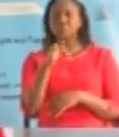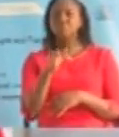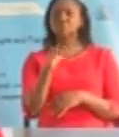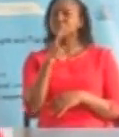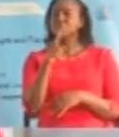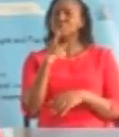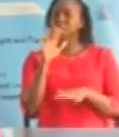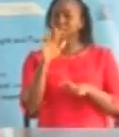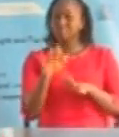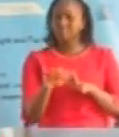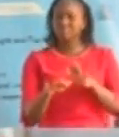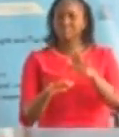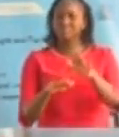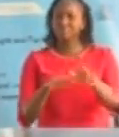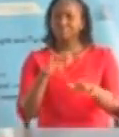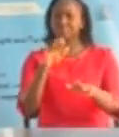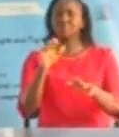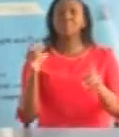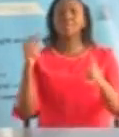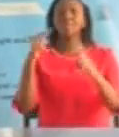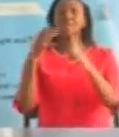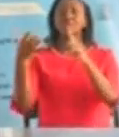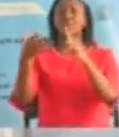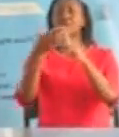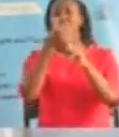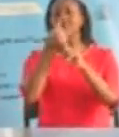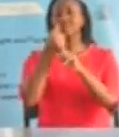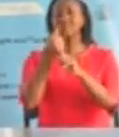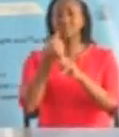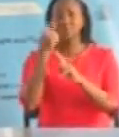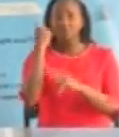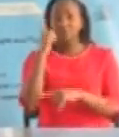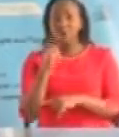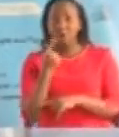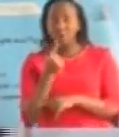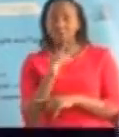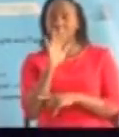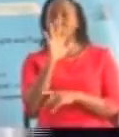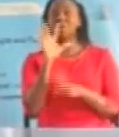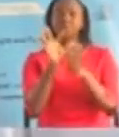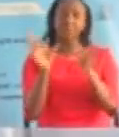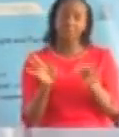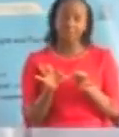you, for your families, and the University of Nairobi community.